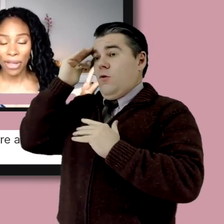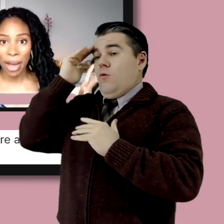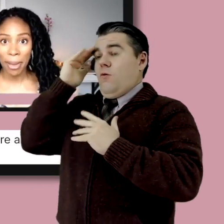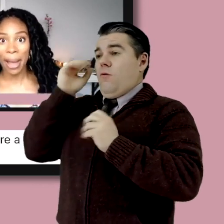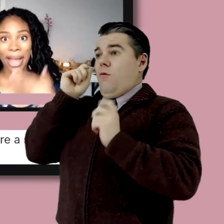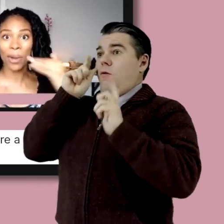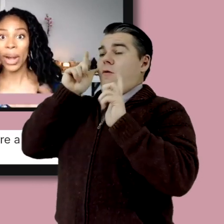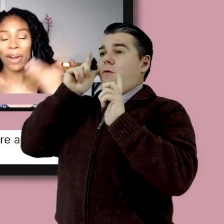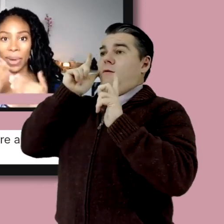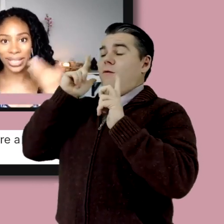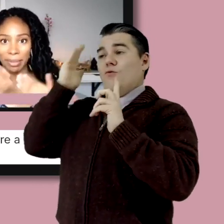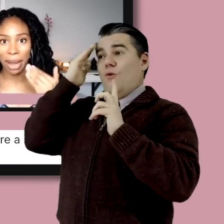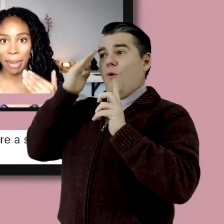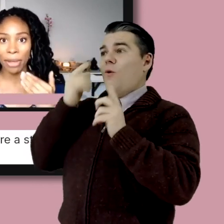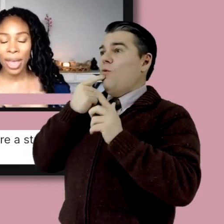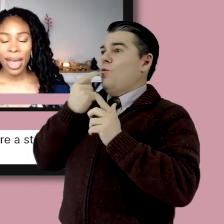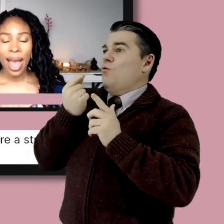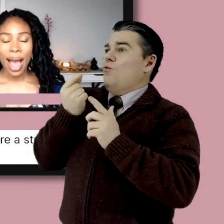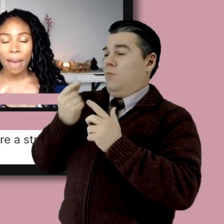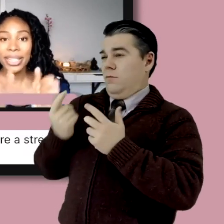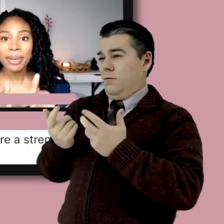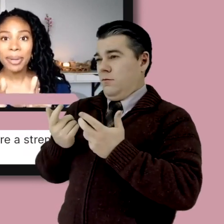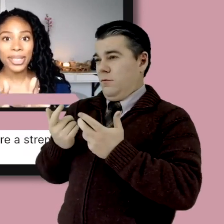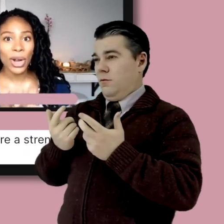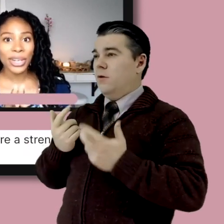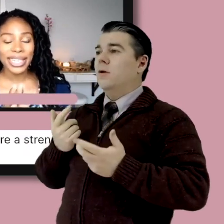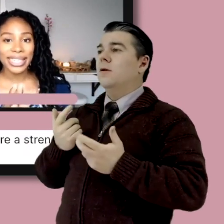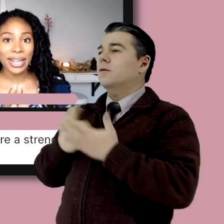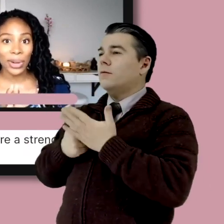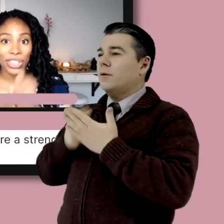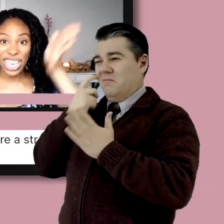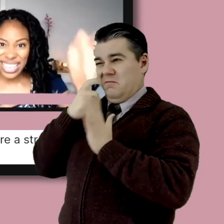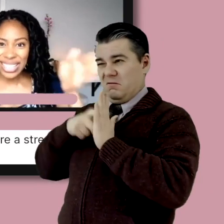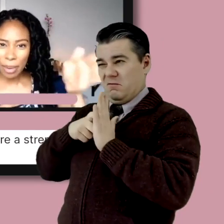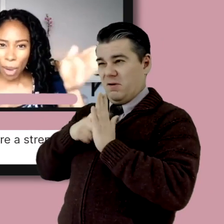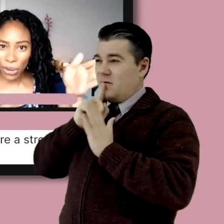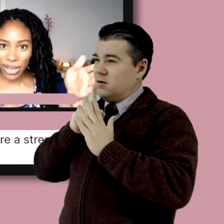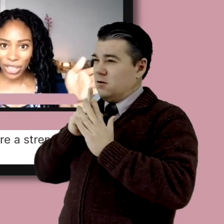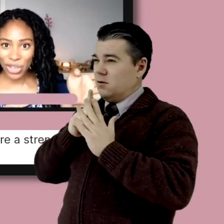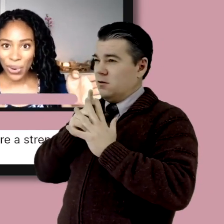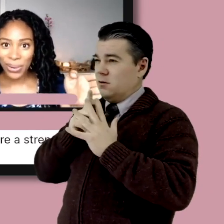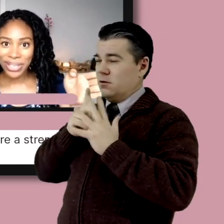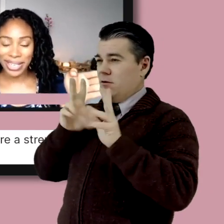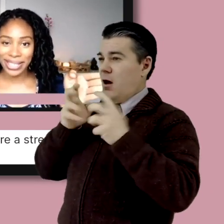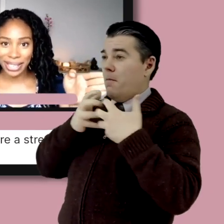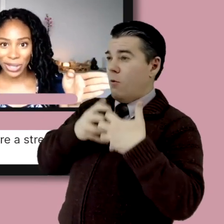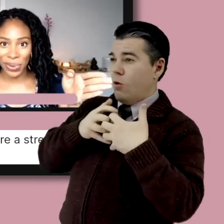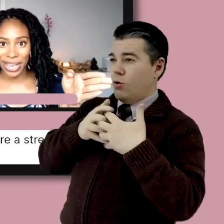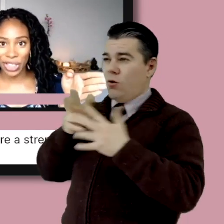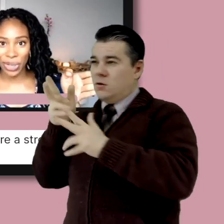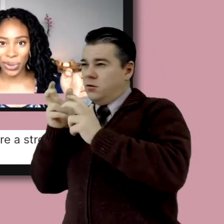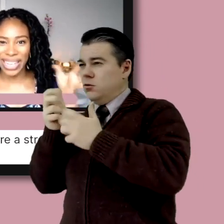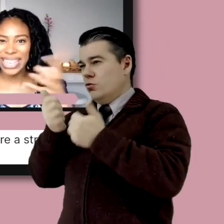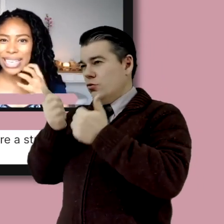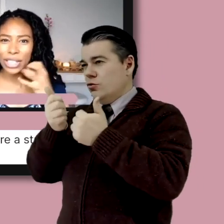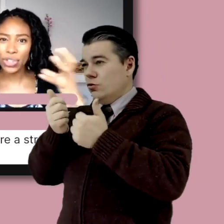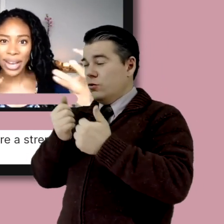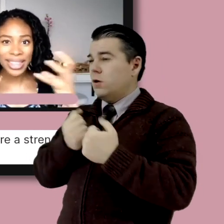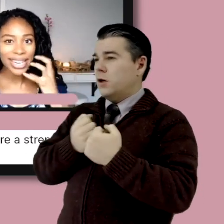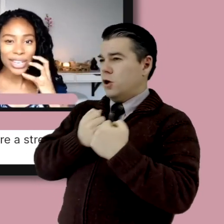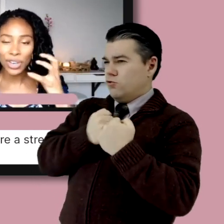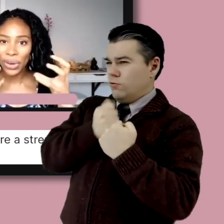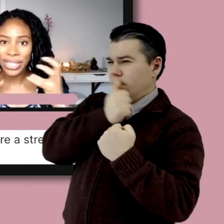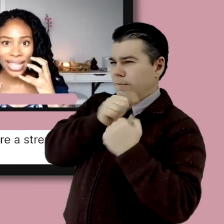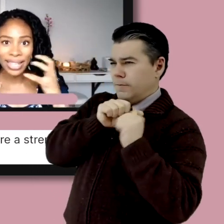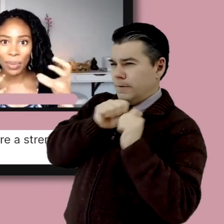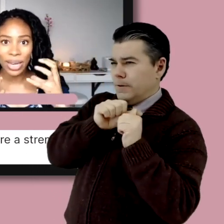my mouth up? Am I aware of what's in my mouth? Because sometimes it's hard to distinguish, is it a motor issue or is it a sensory issue? Like, is it a strength